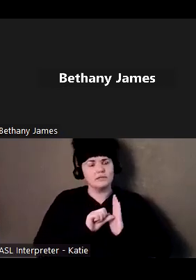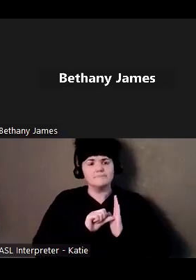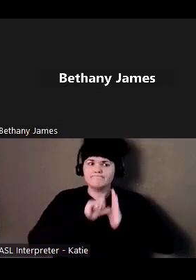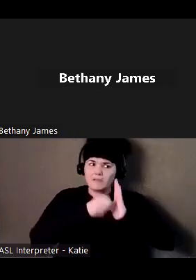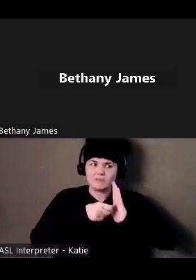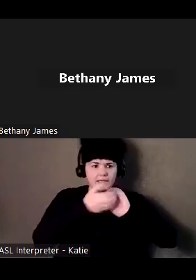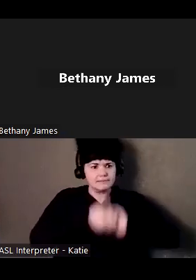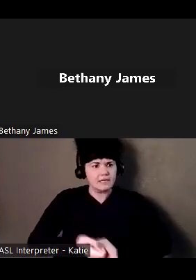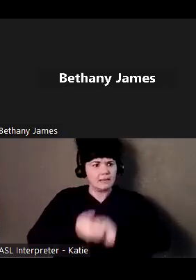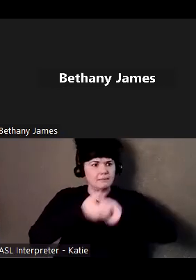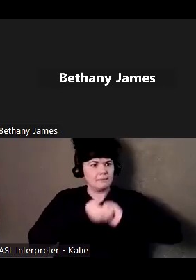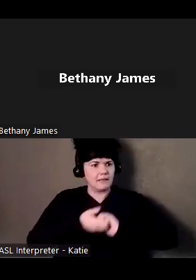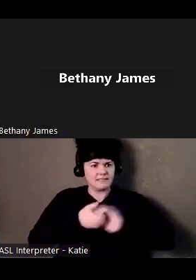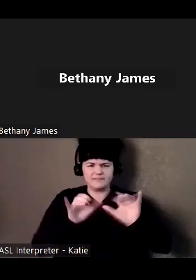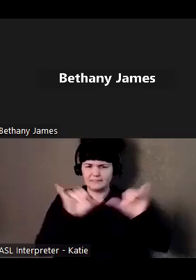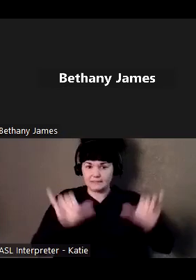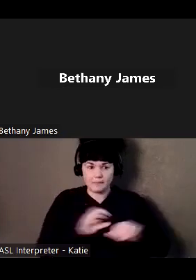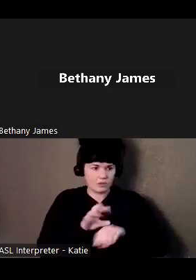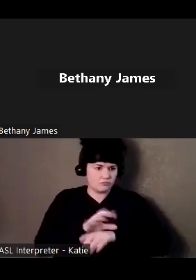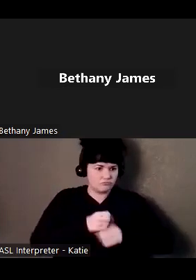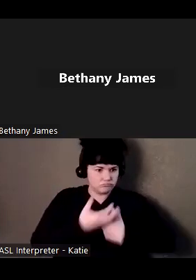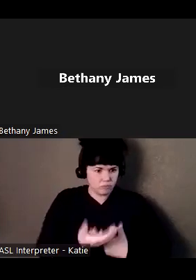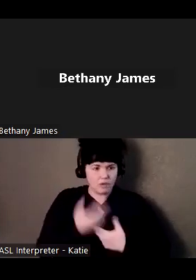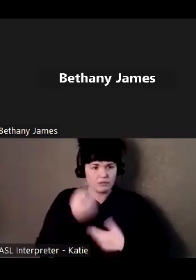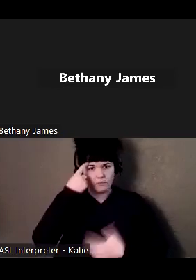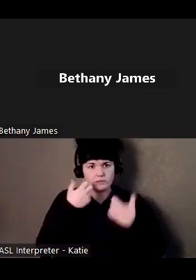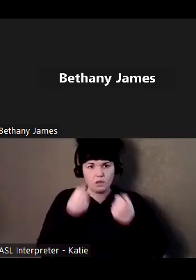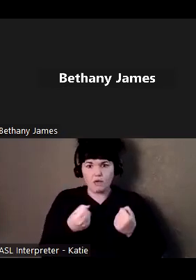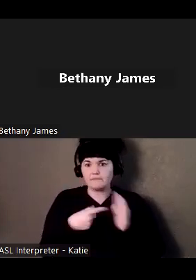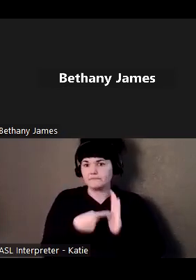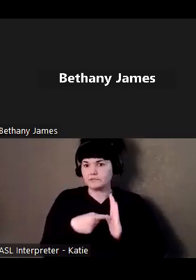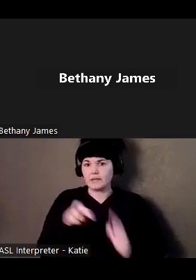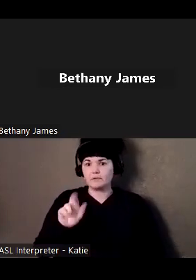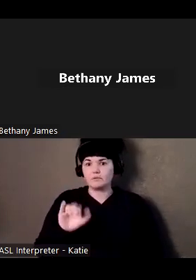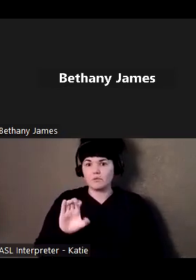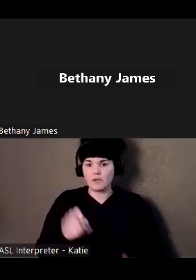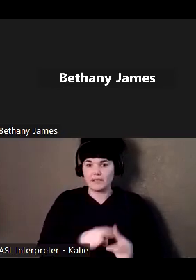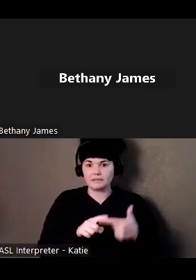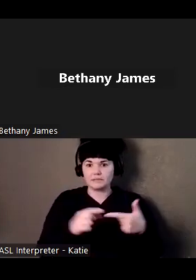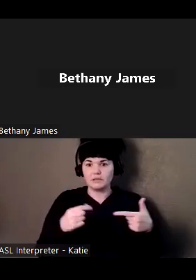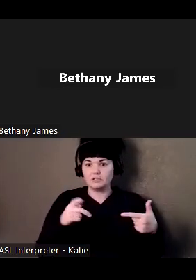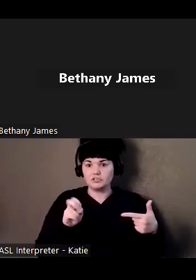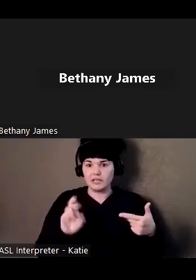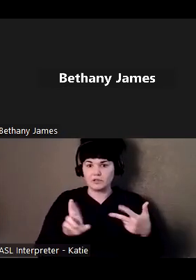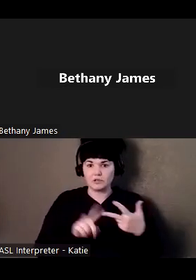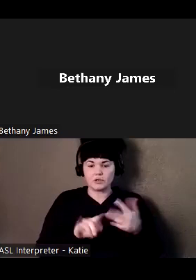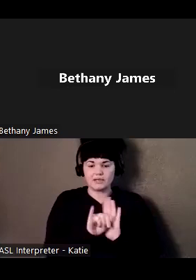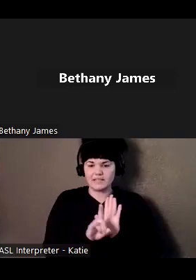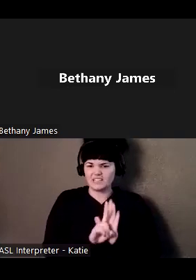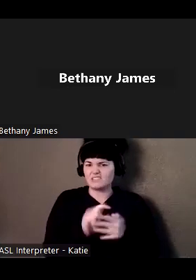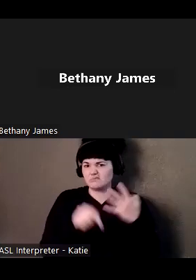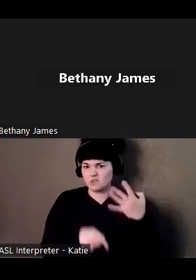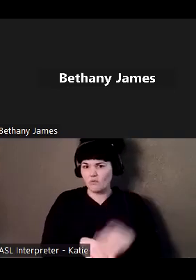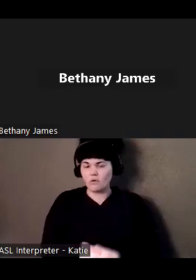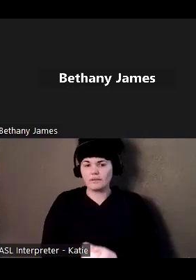health symptoms, such as race, gender, identity, and so forth, at the expense of